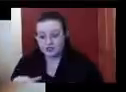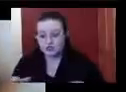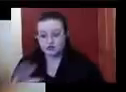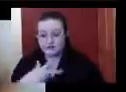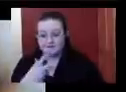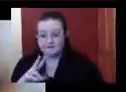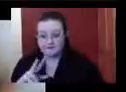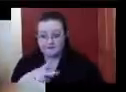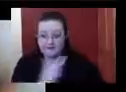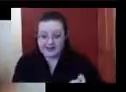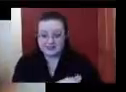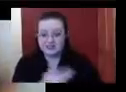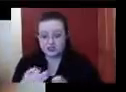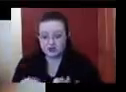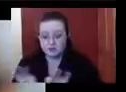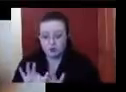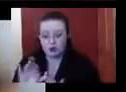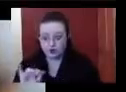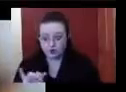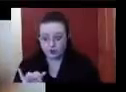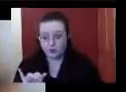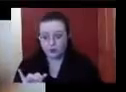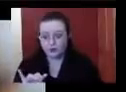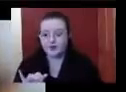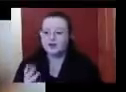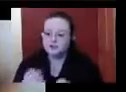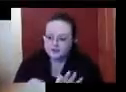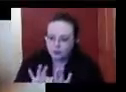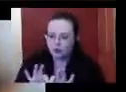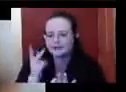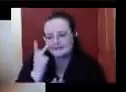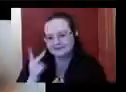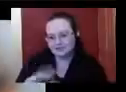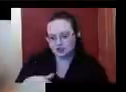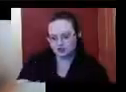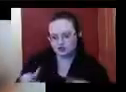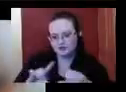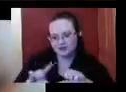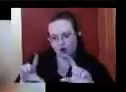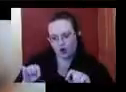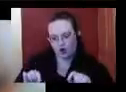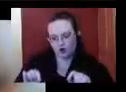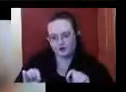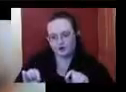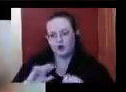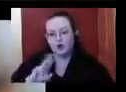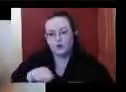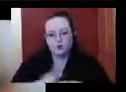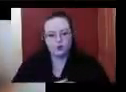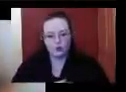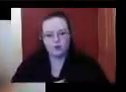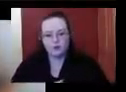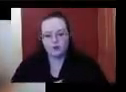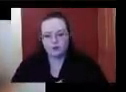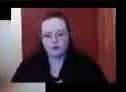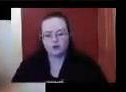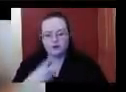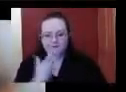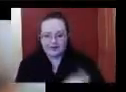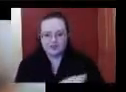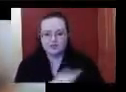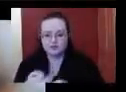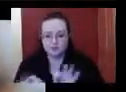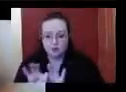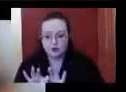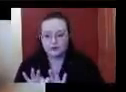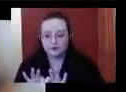parents look at their child's immunization card and ensure that they are up to date on all of their regular immunizations. Ages to